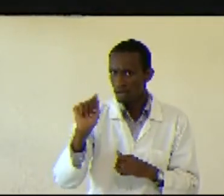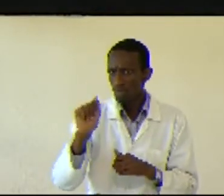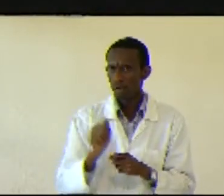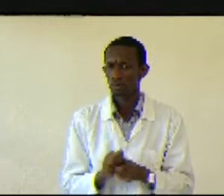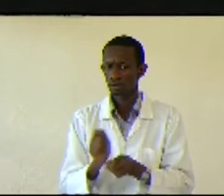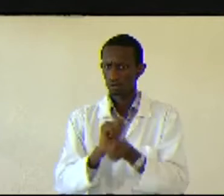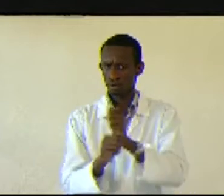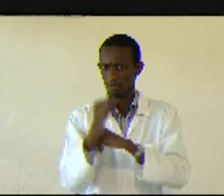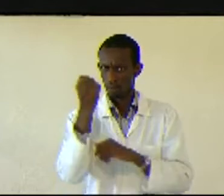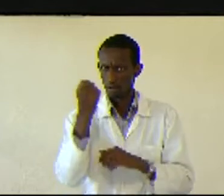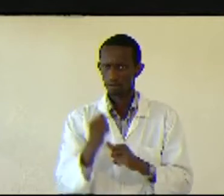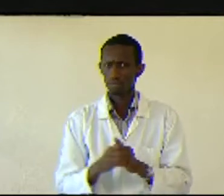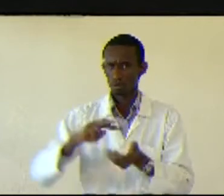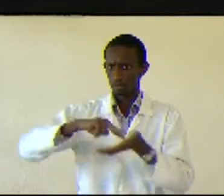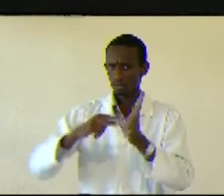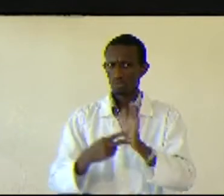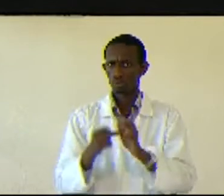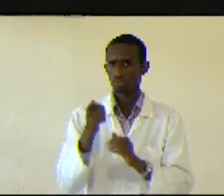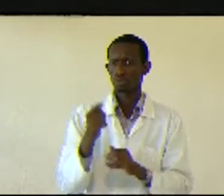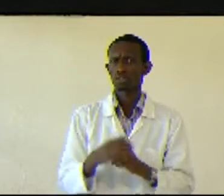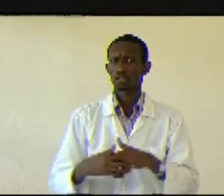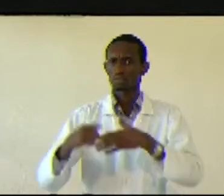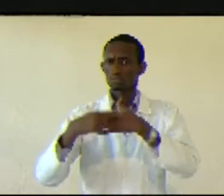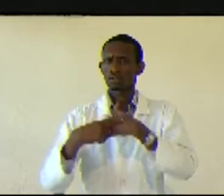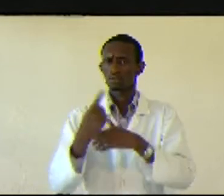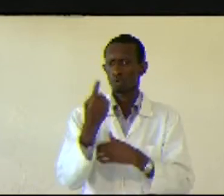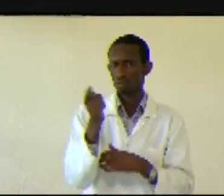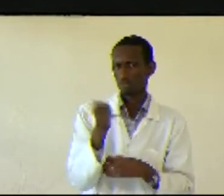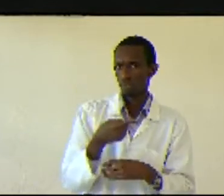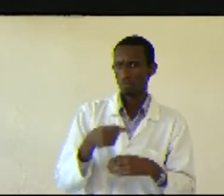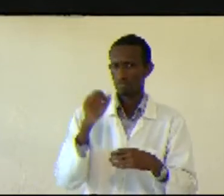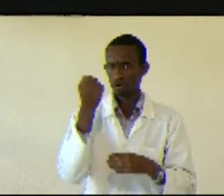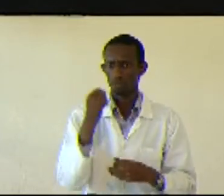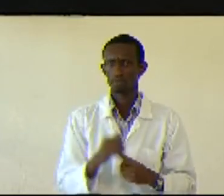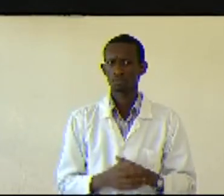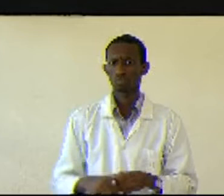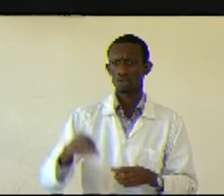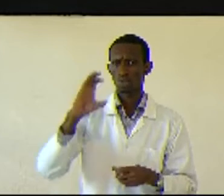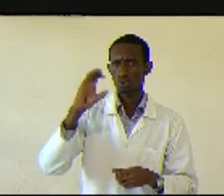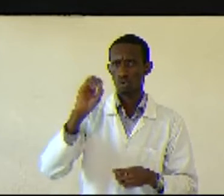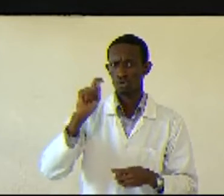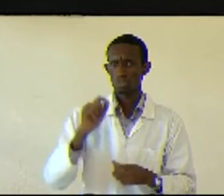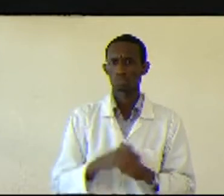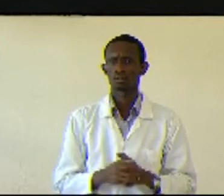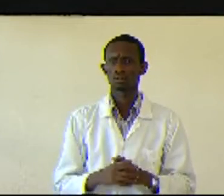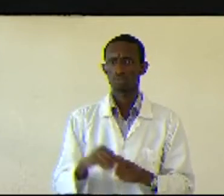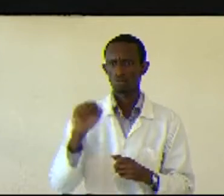of 5. Means that this is equal to neg 1 over 5, right? Cotan